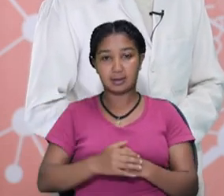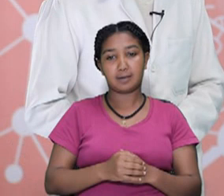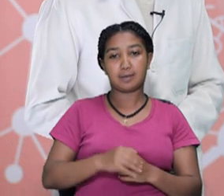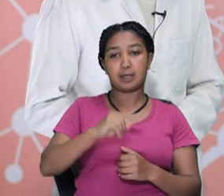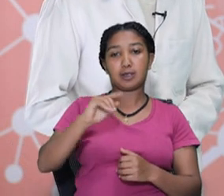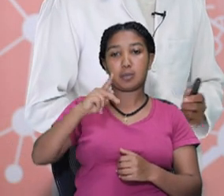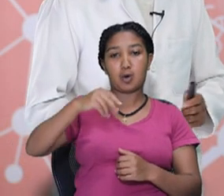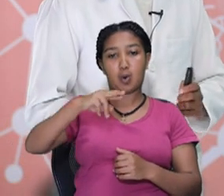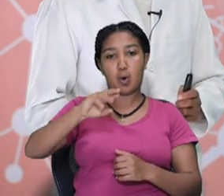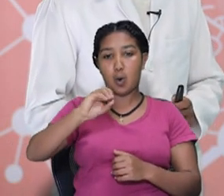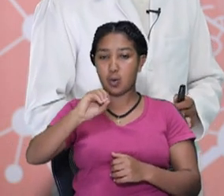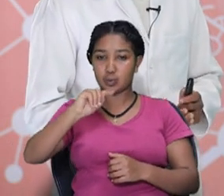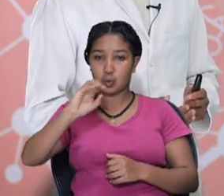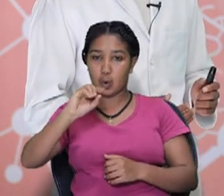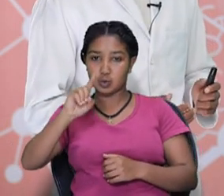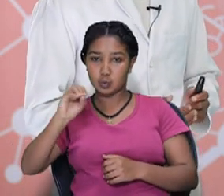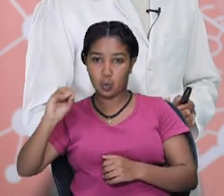relationship, animal and microorganism relationship.